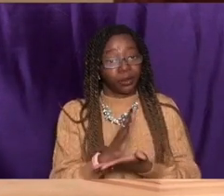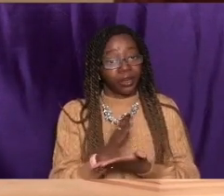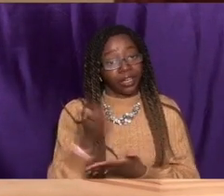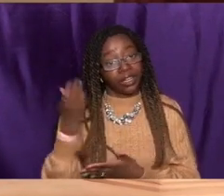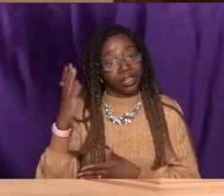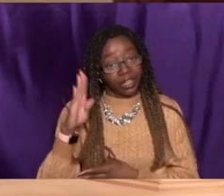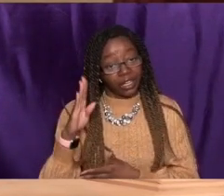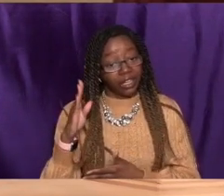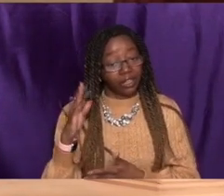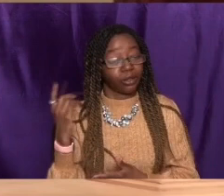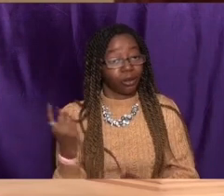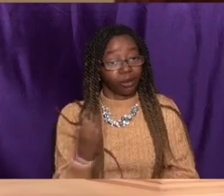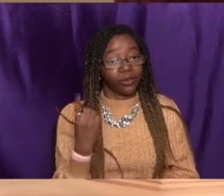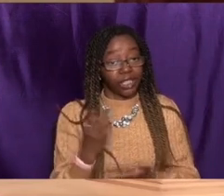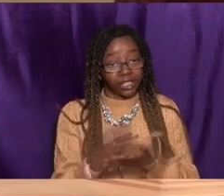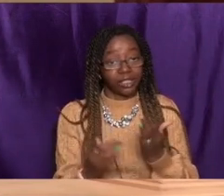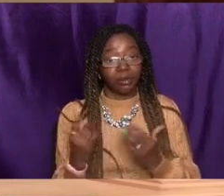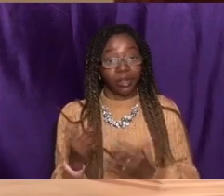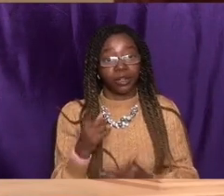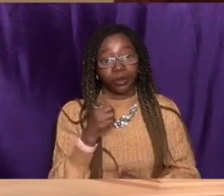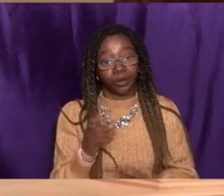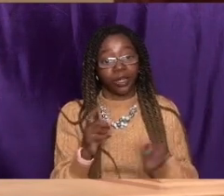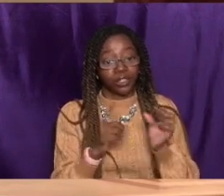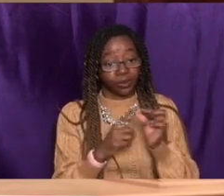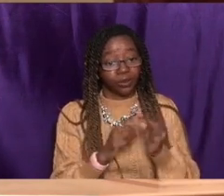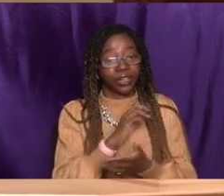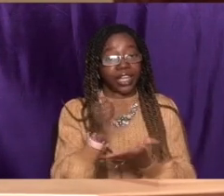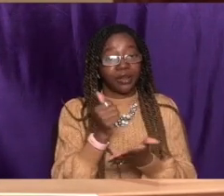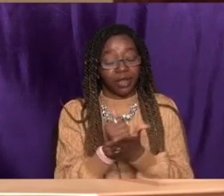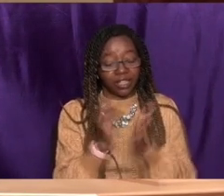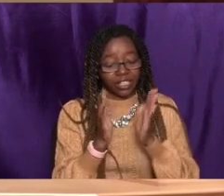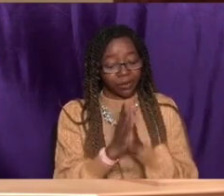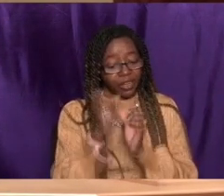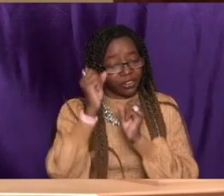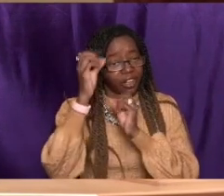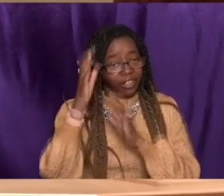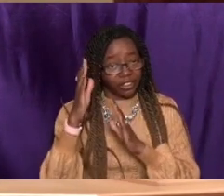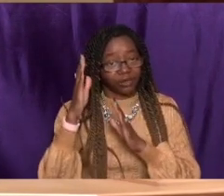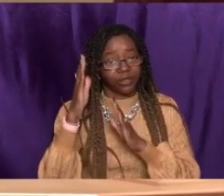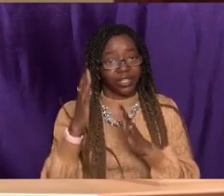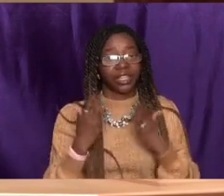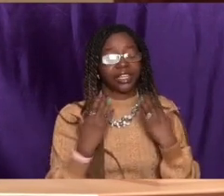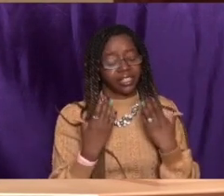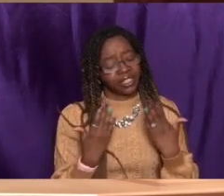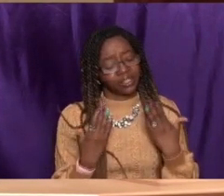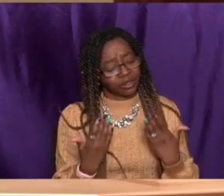got somebody who has a word. Amen. Let us pray. God, thank you